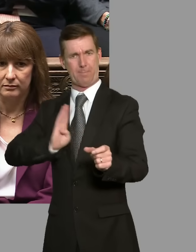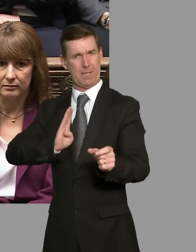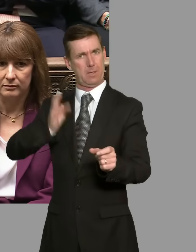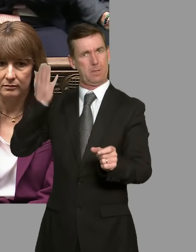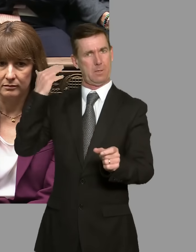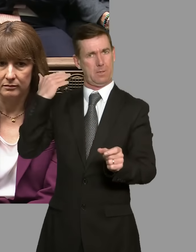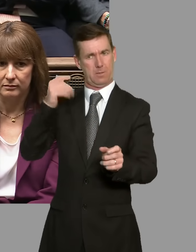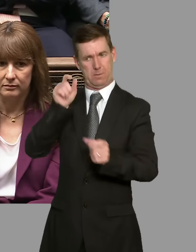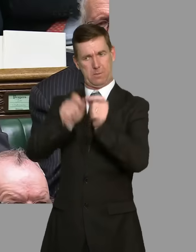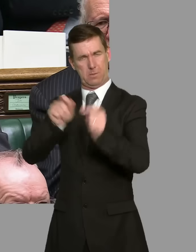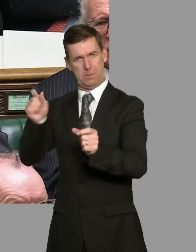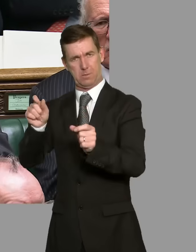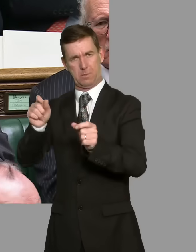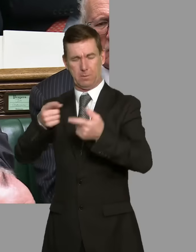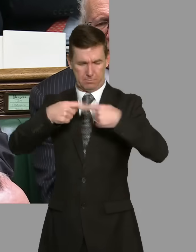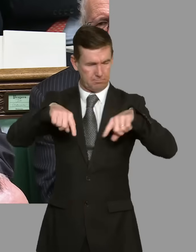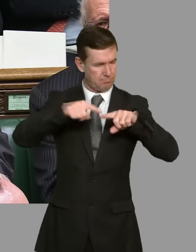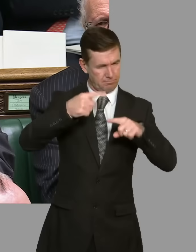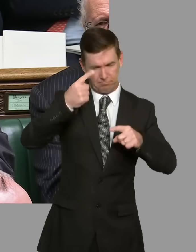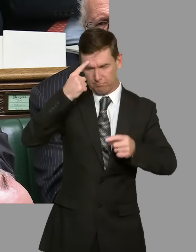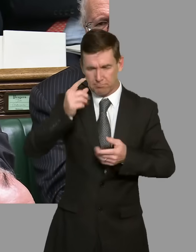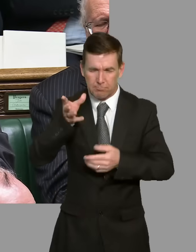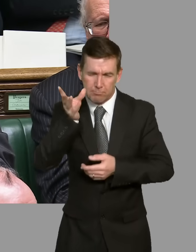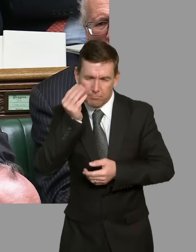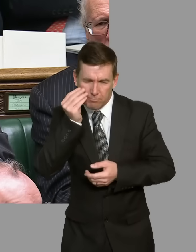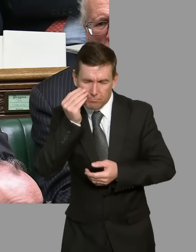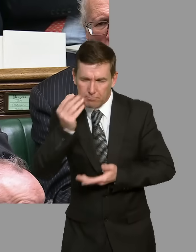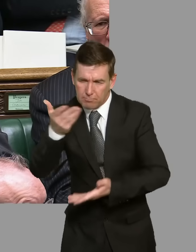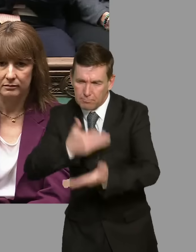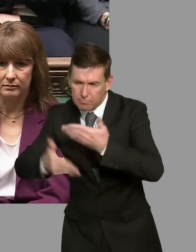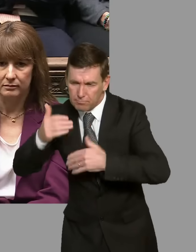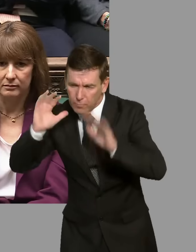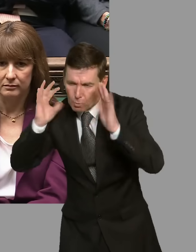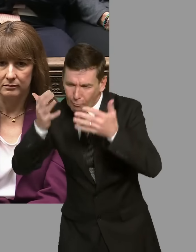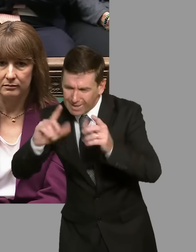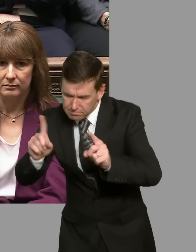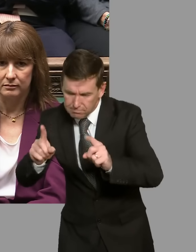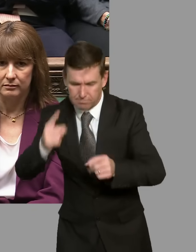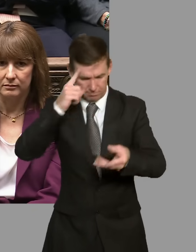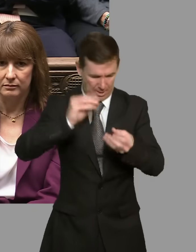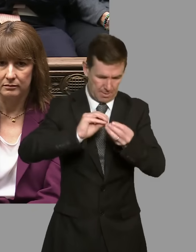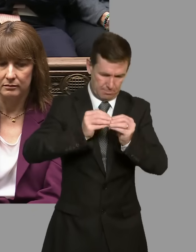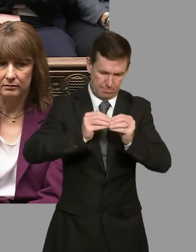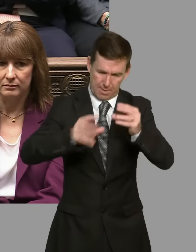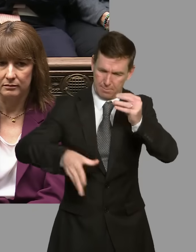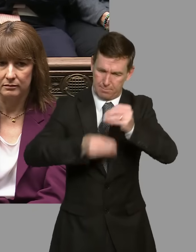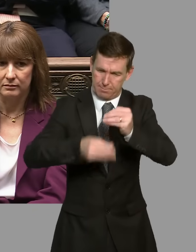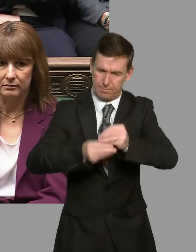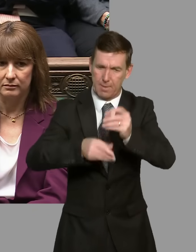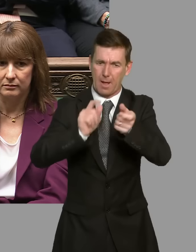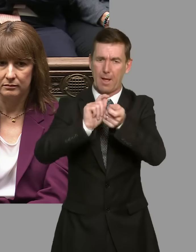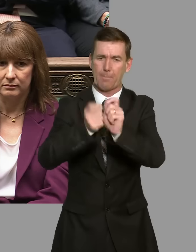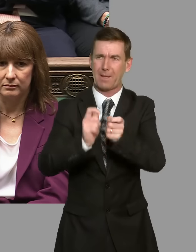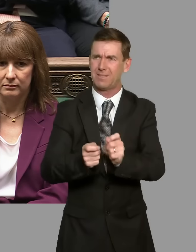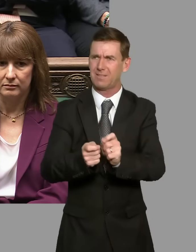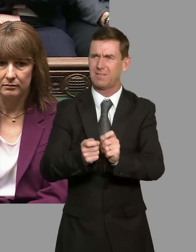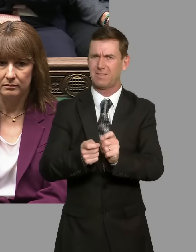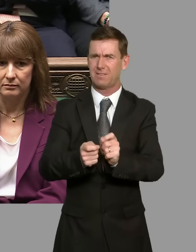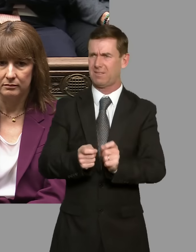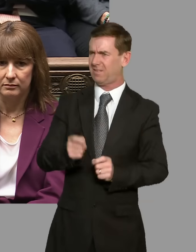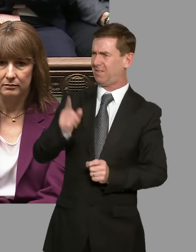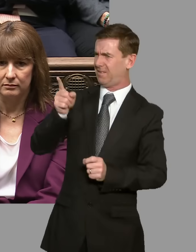listening to their concerns. They have no respect at all, have they, for this issue? We've been meeting